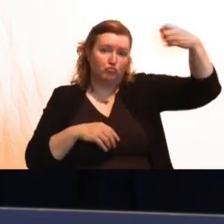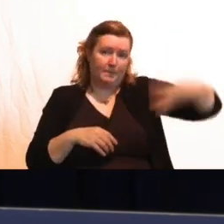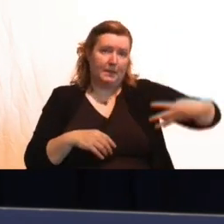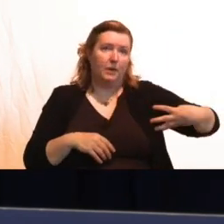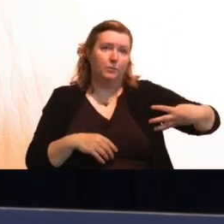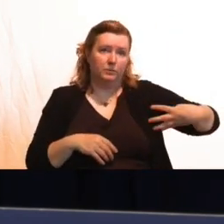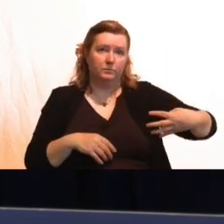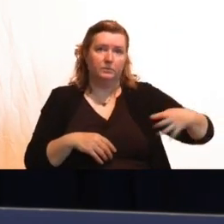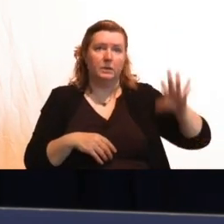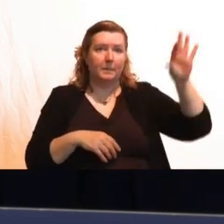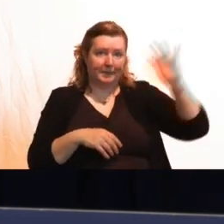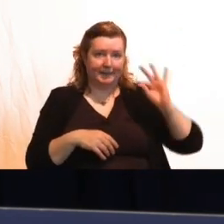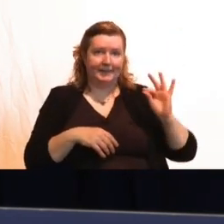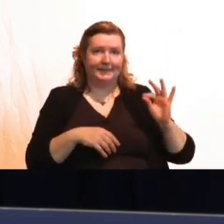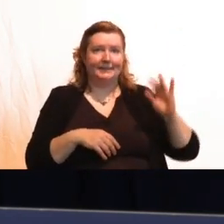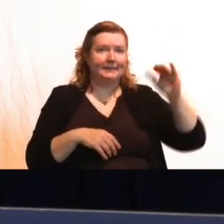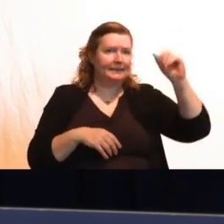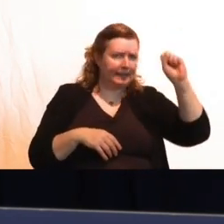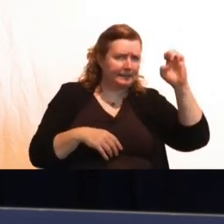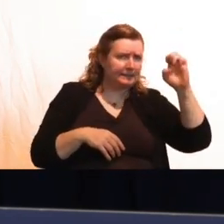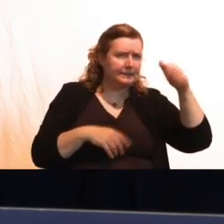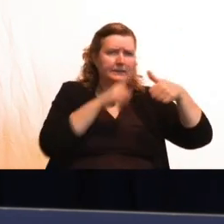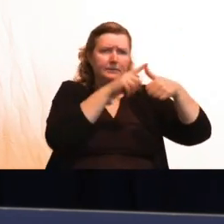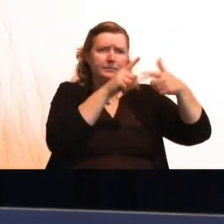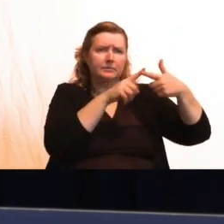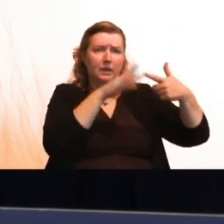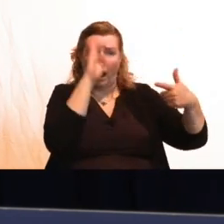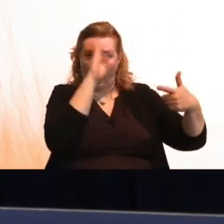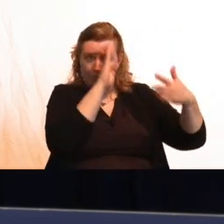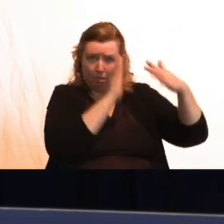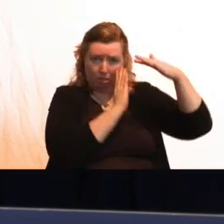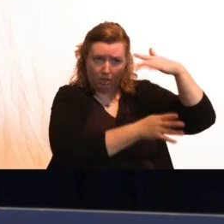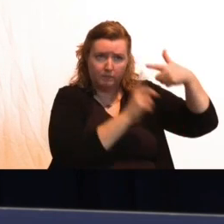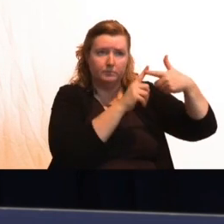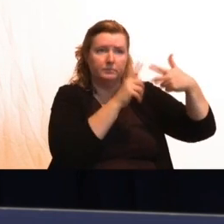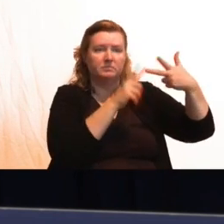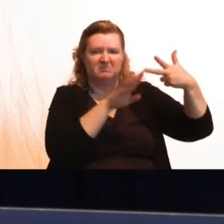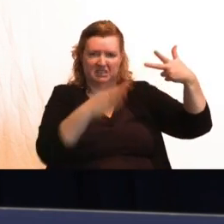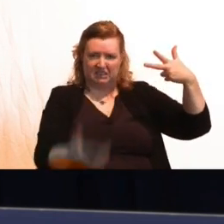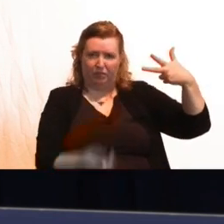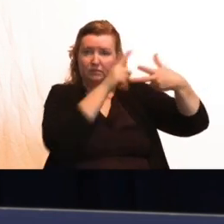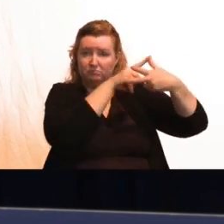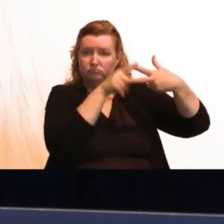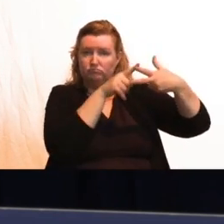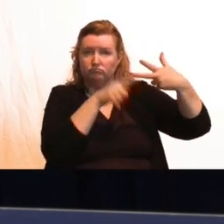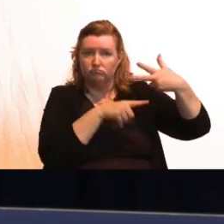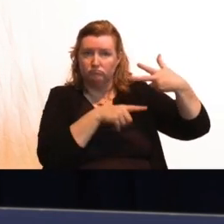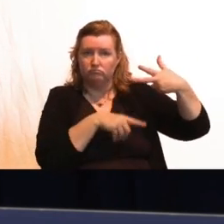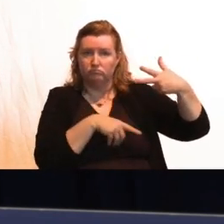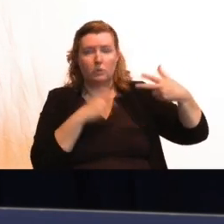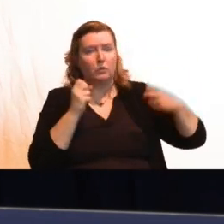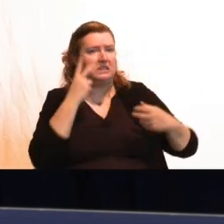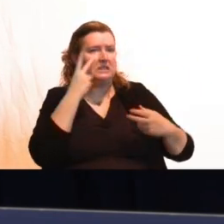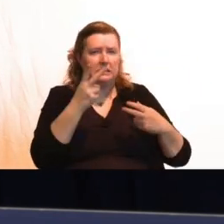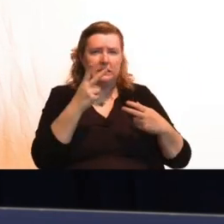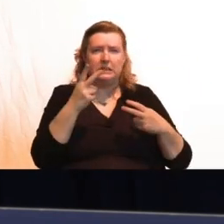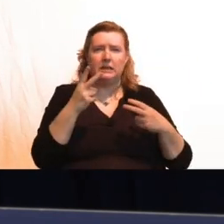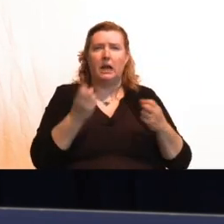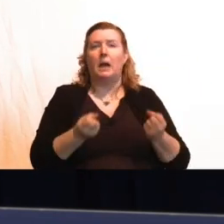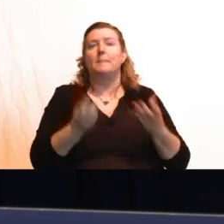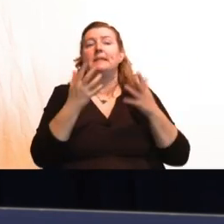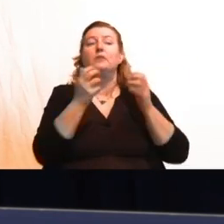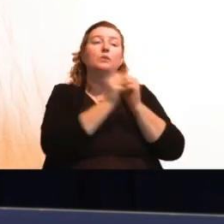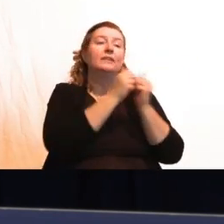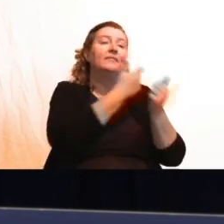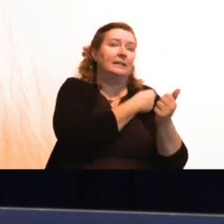by vaccination status. Each of the charts shows significant protection for those who are up to date, and